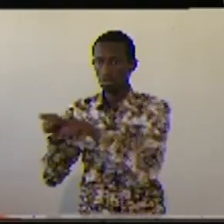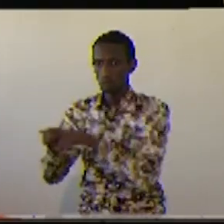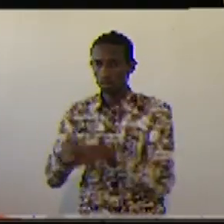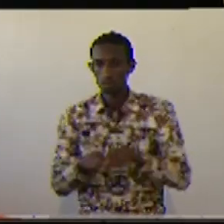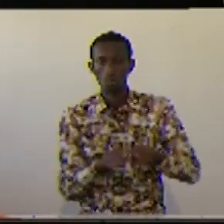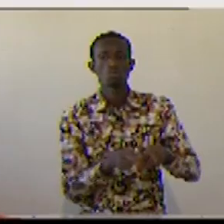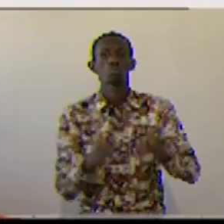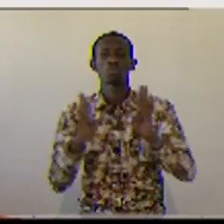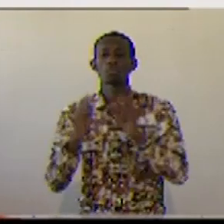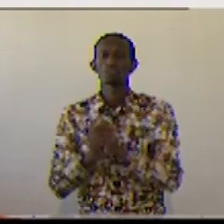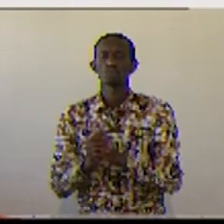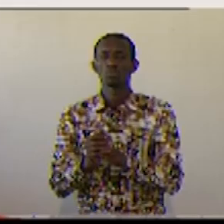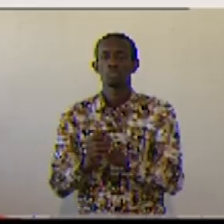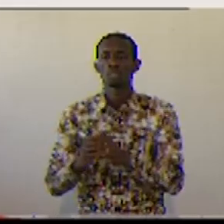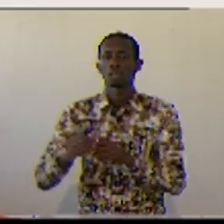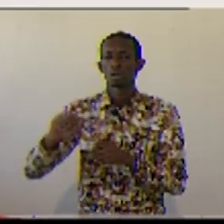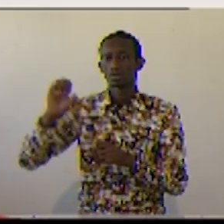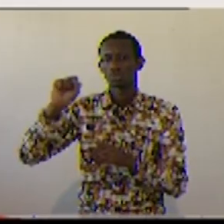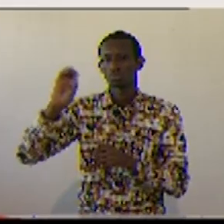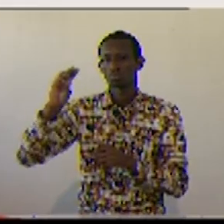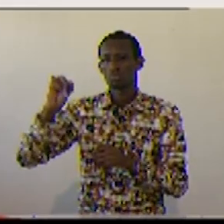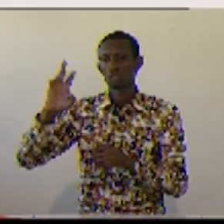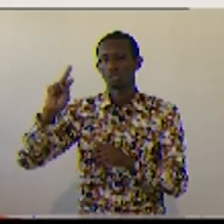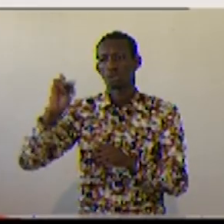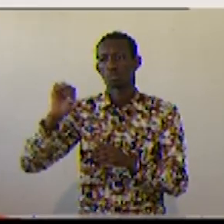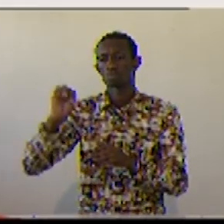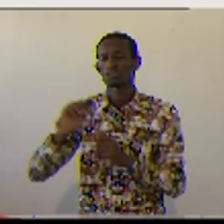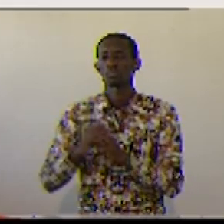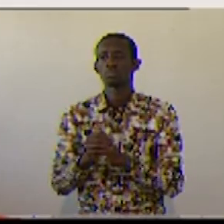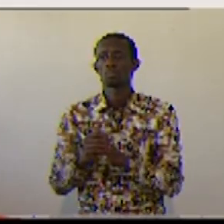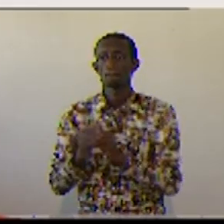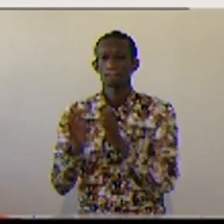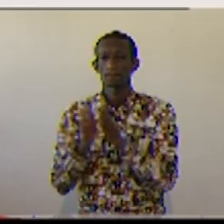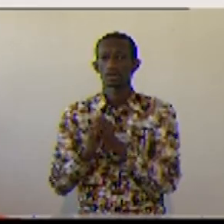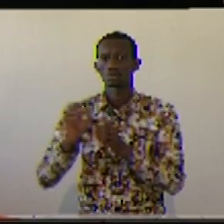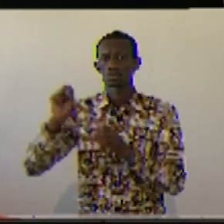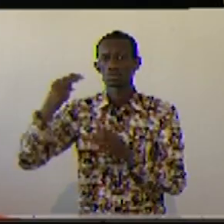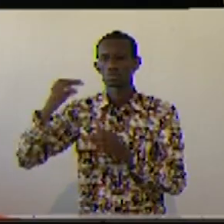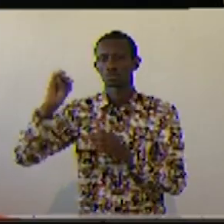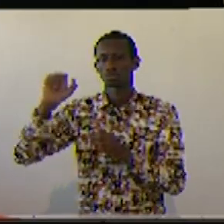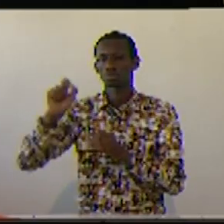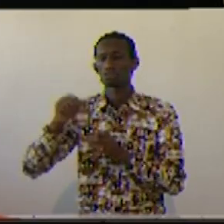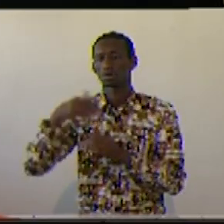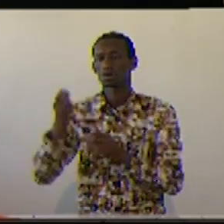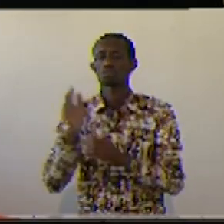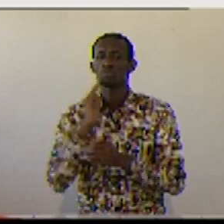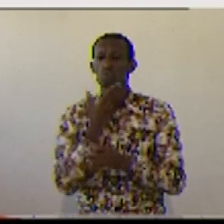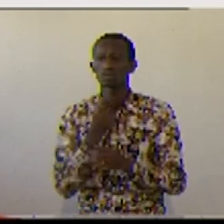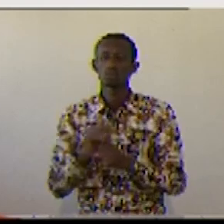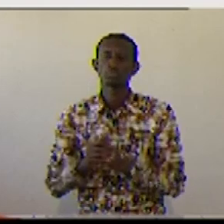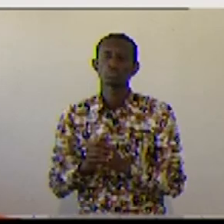carbonate has combined with the nitrate ion from nitric acid, and the other parts are water and carbon